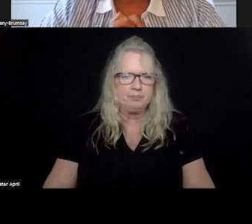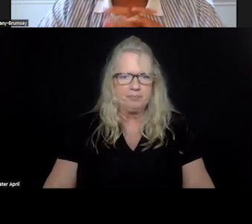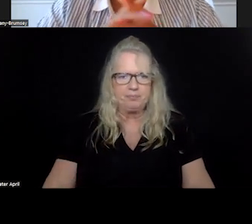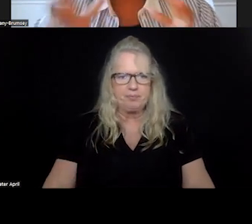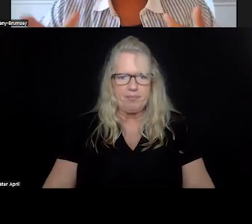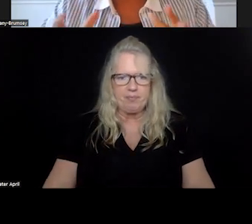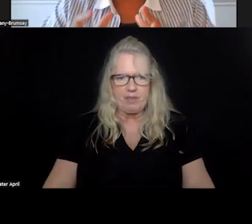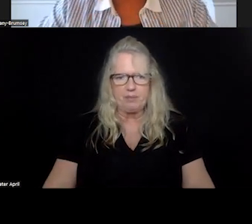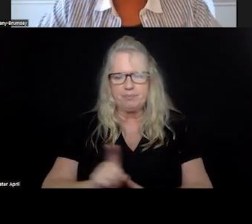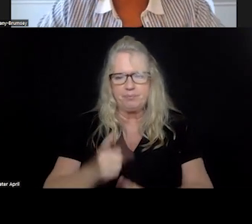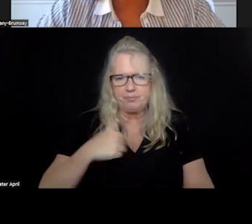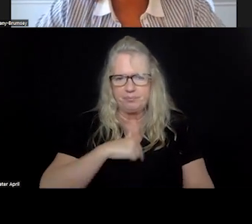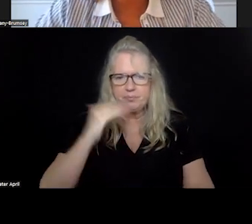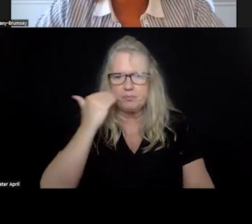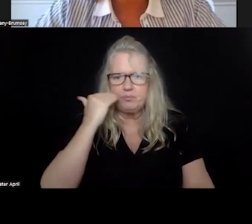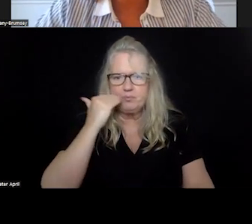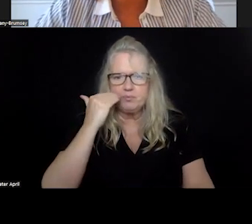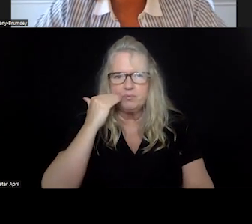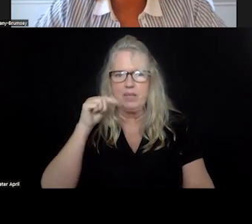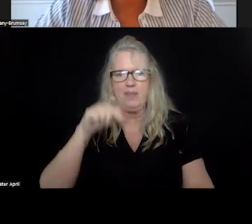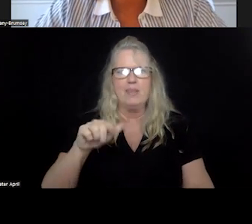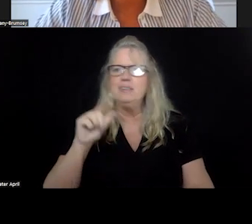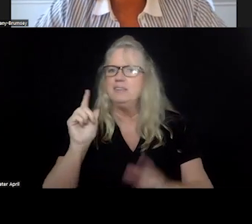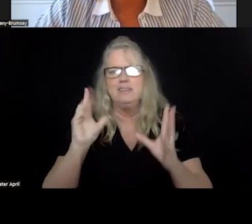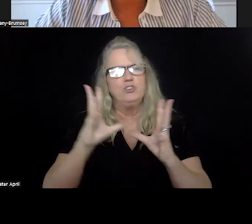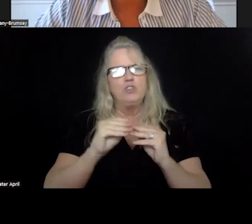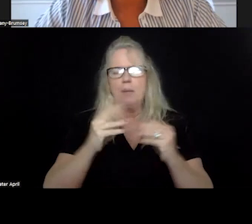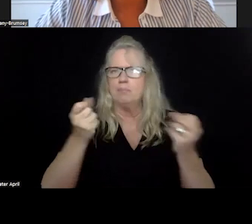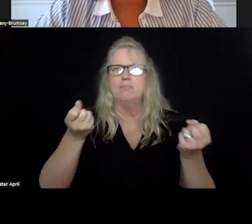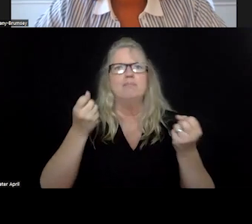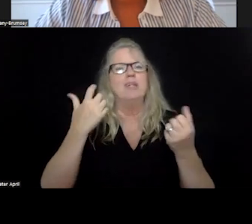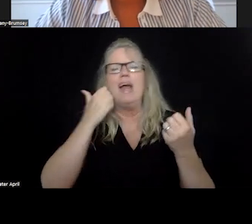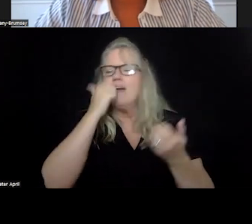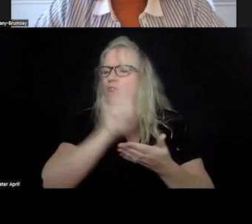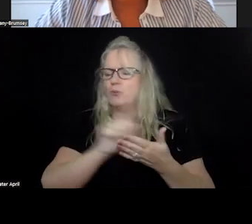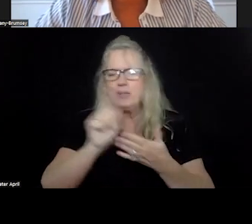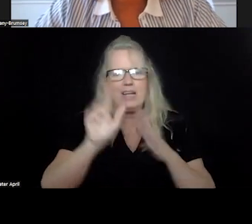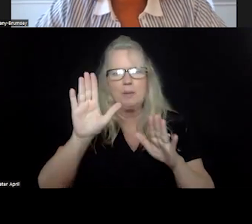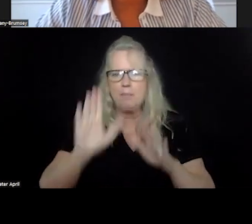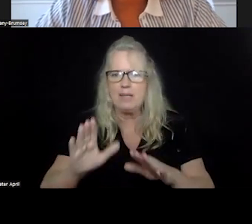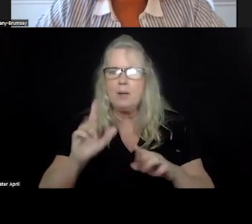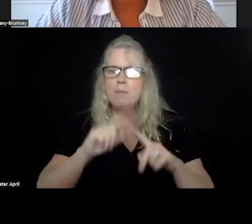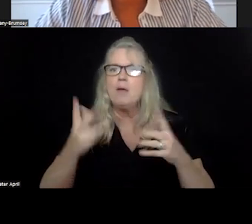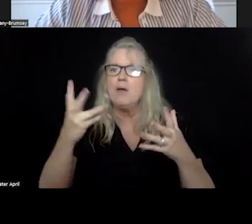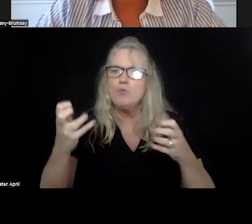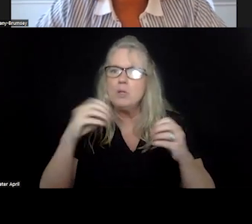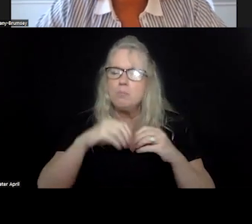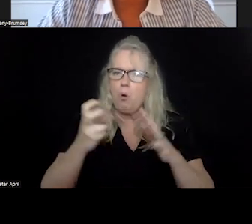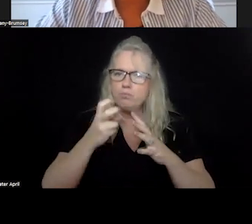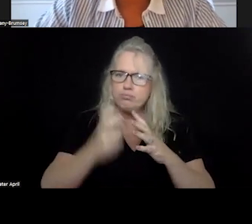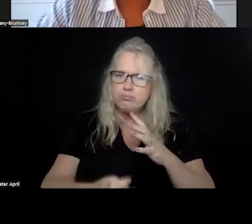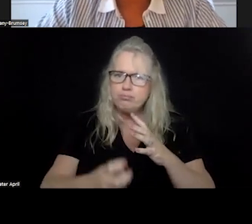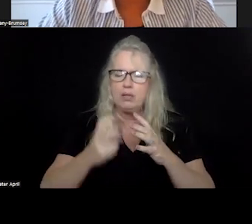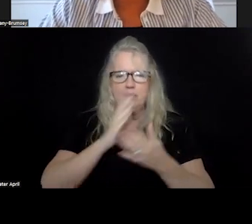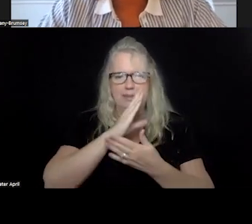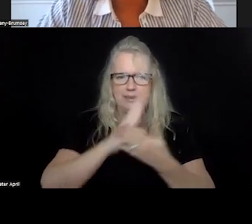And as we all know, this Crisis Jam has amazing episodes every week. But if you want to get a deep dive into some